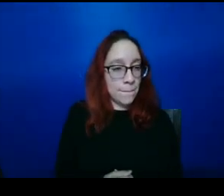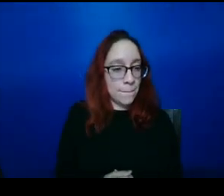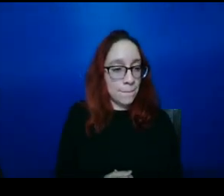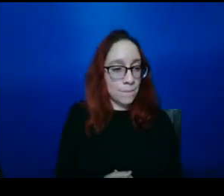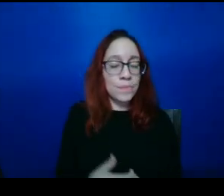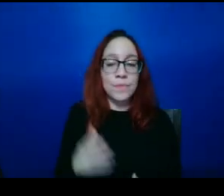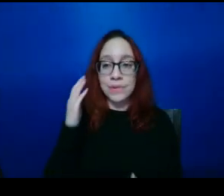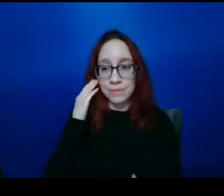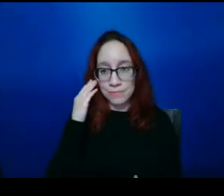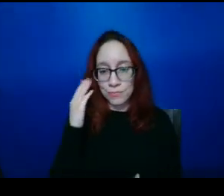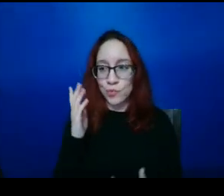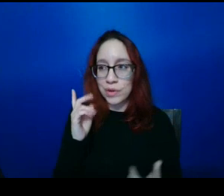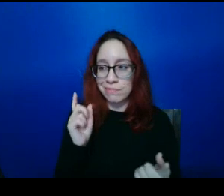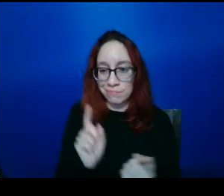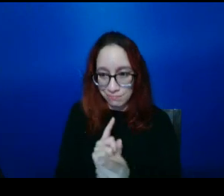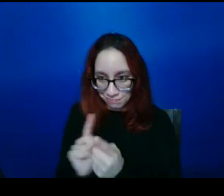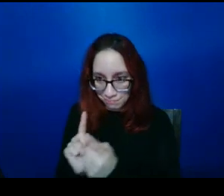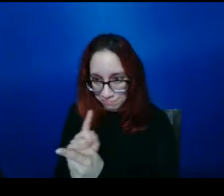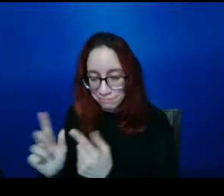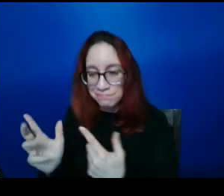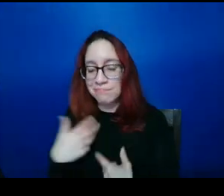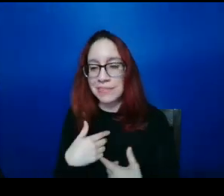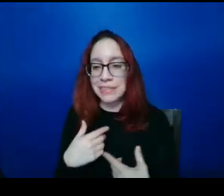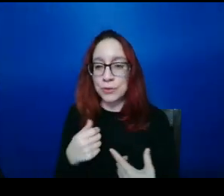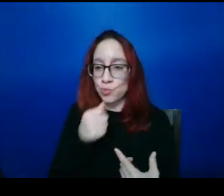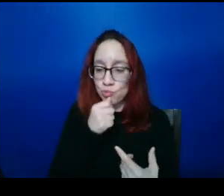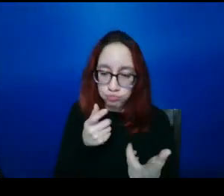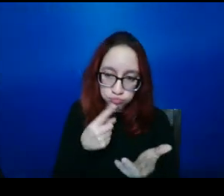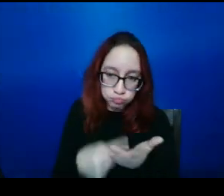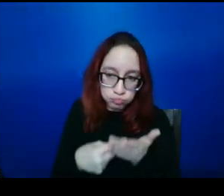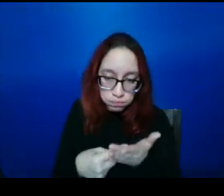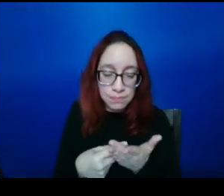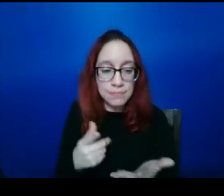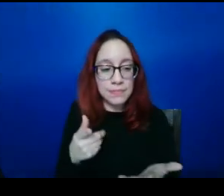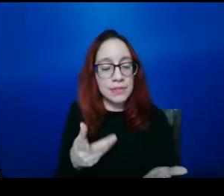I know we've met several times in private sessions to discuss this.